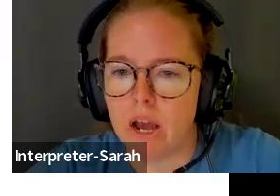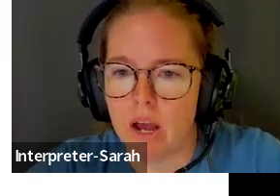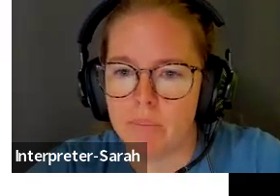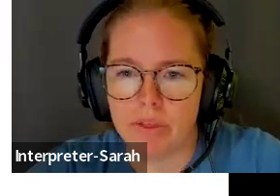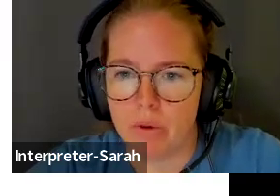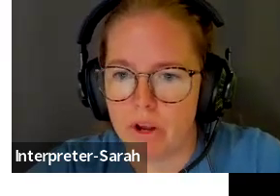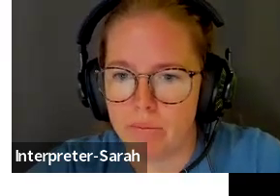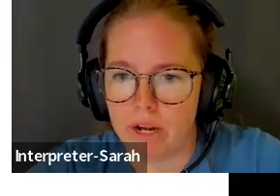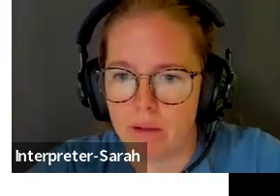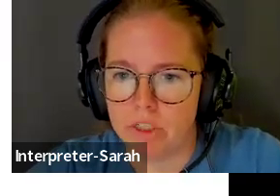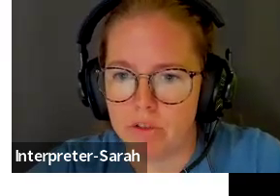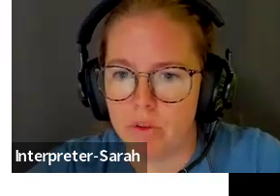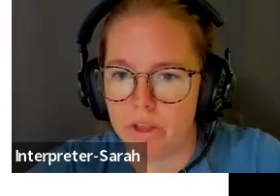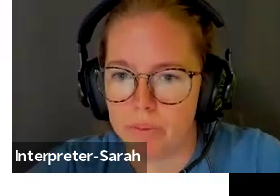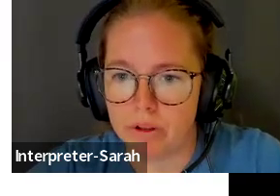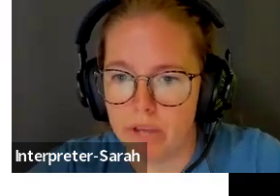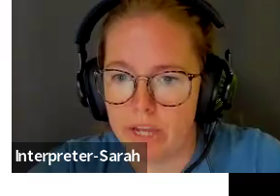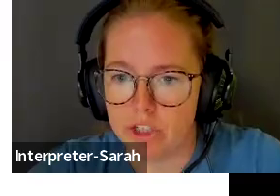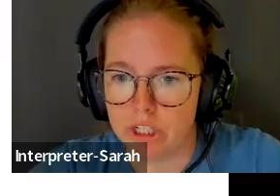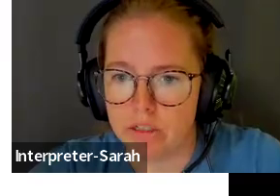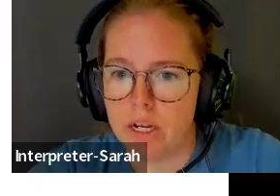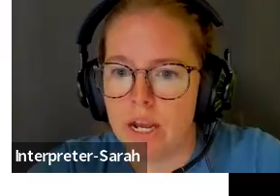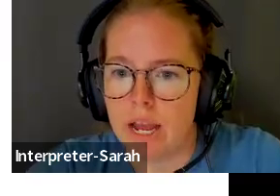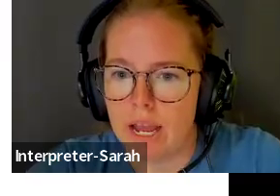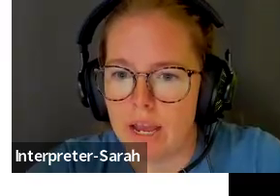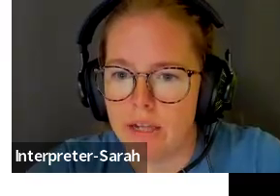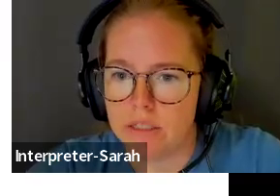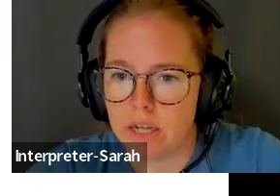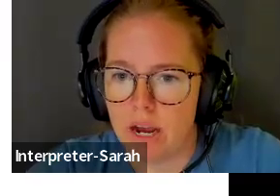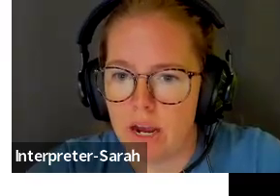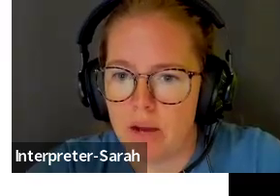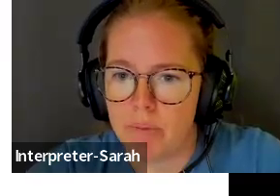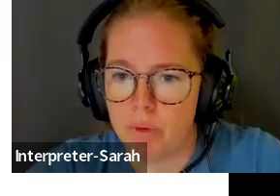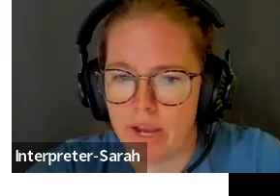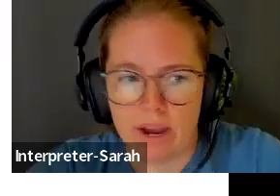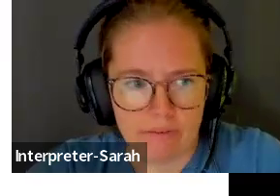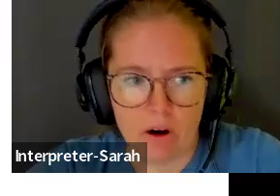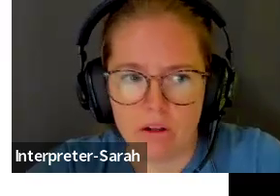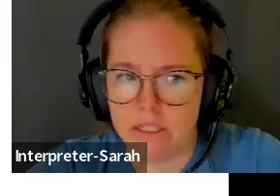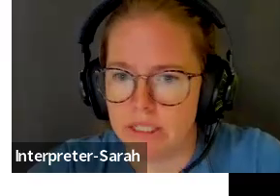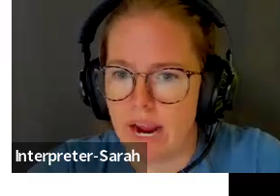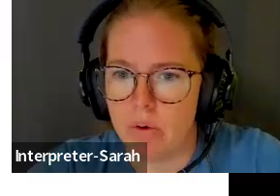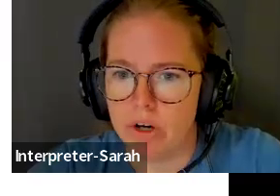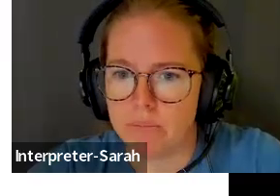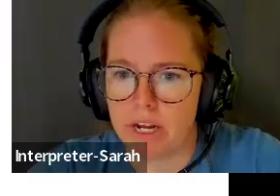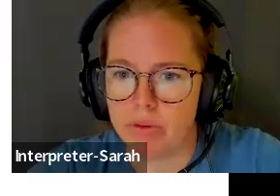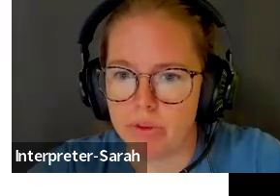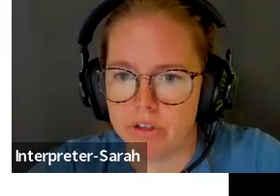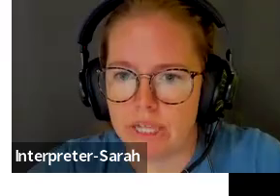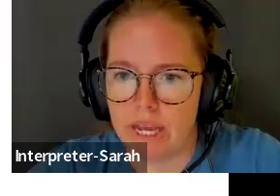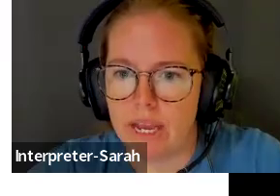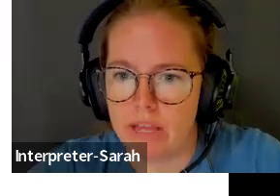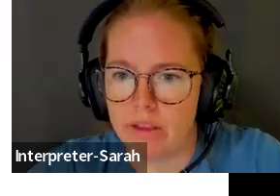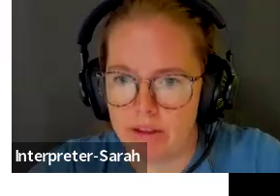services, they're welcome to come to the Willowbrook location. And we have our listed hours Monday